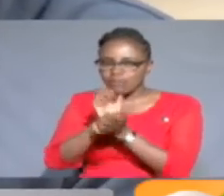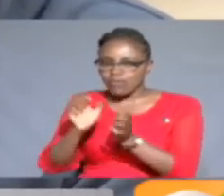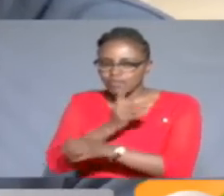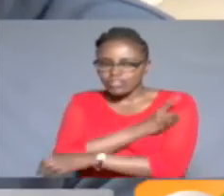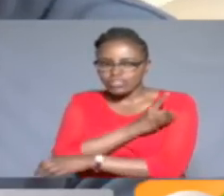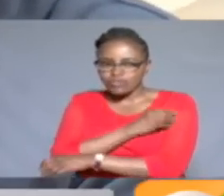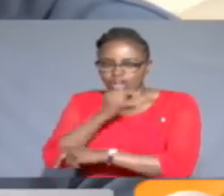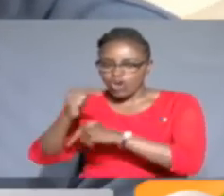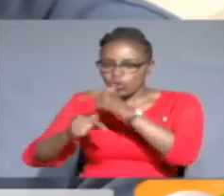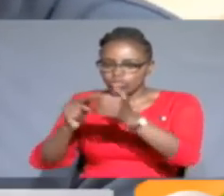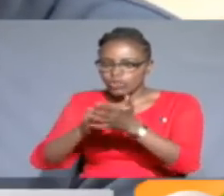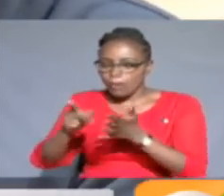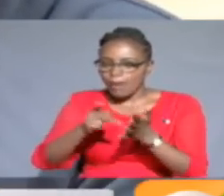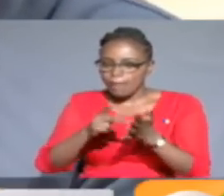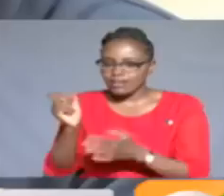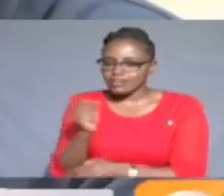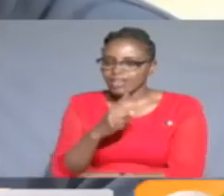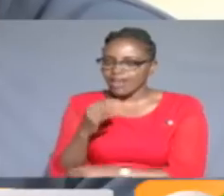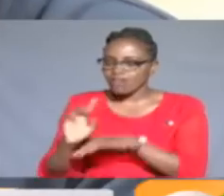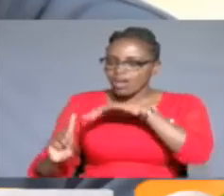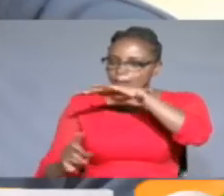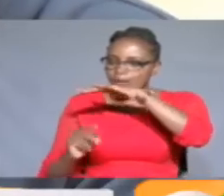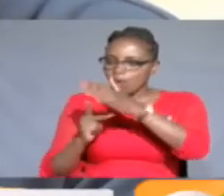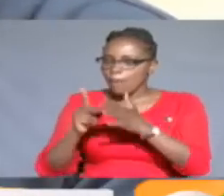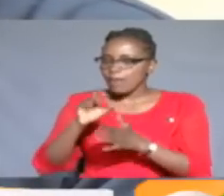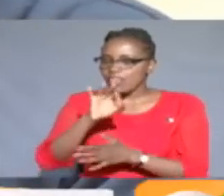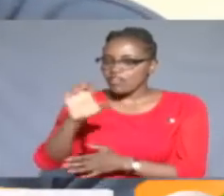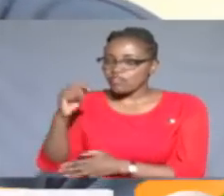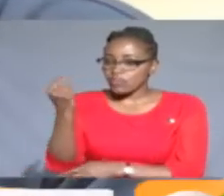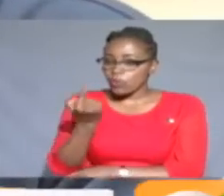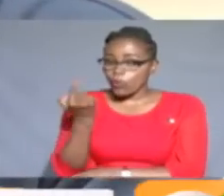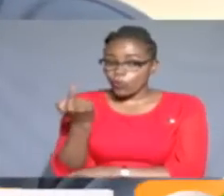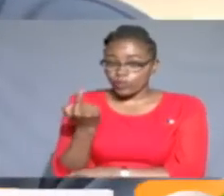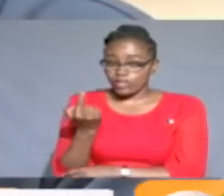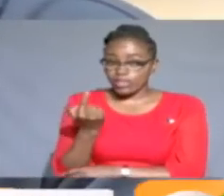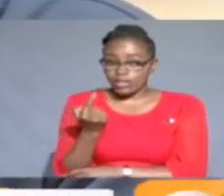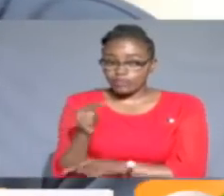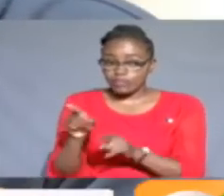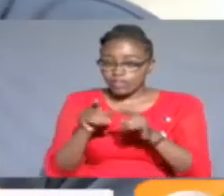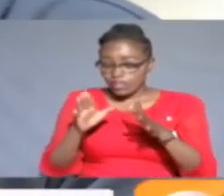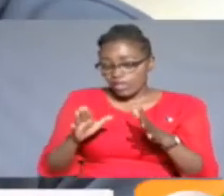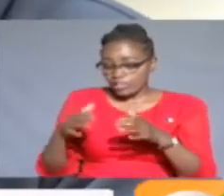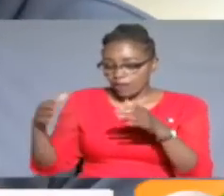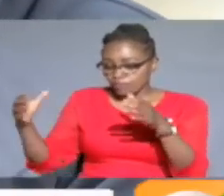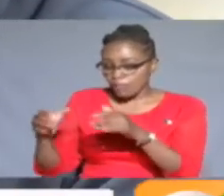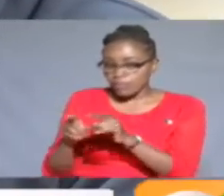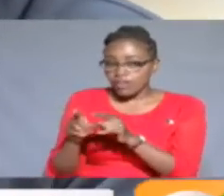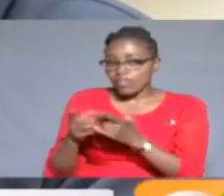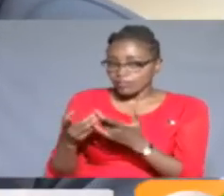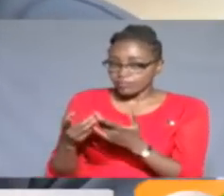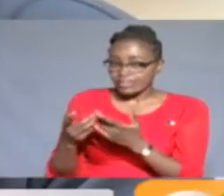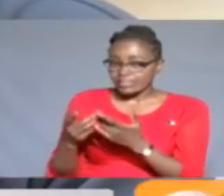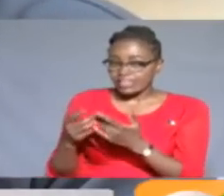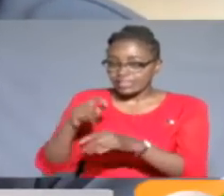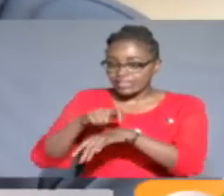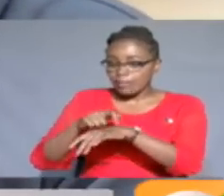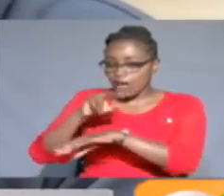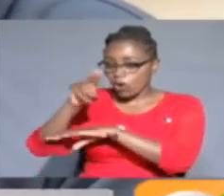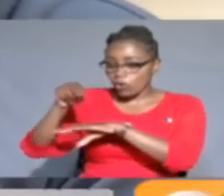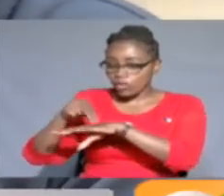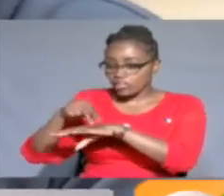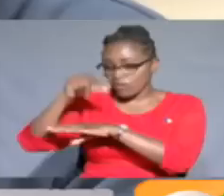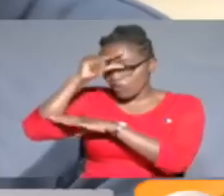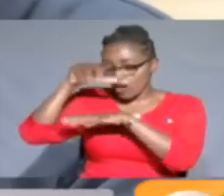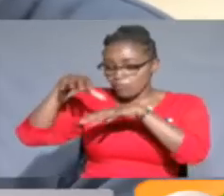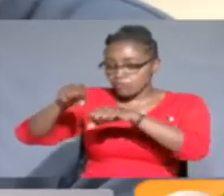and they have to continue paying their salaries. The ministry is only paying the fees. What we are saying as the doctors' fraternity, it's about time the national government took up the